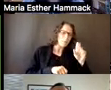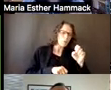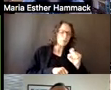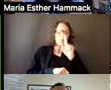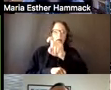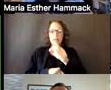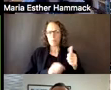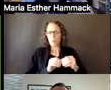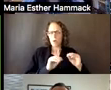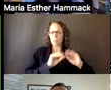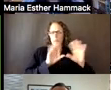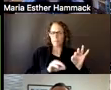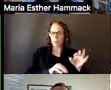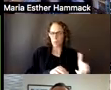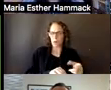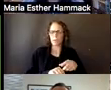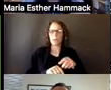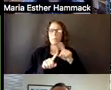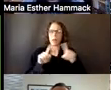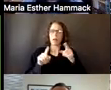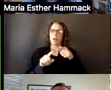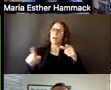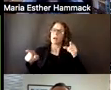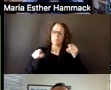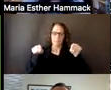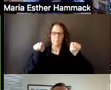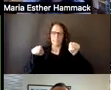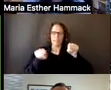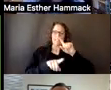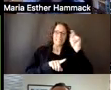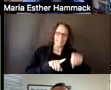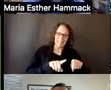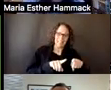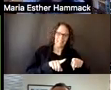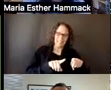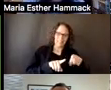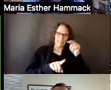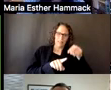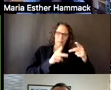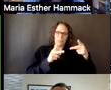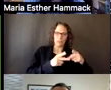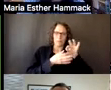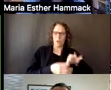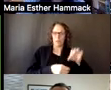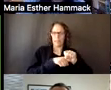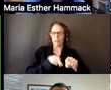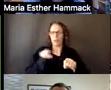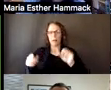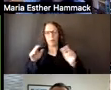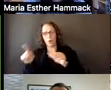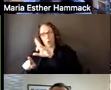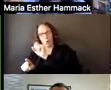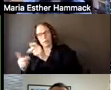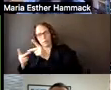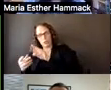connection between Texas's stance on slavery versus the US stance on slavery. Okay, thank you.